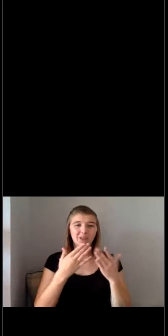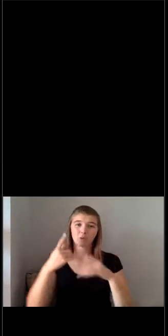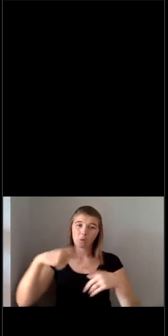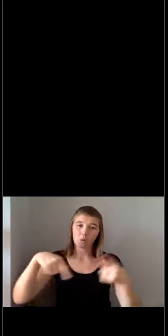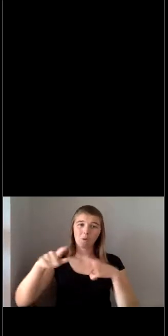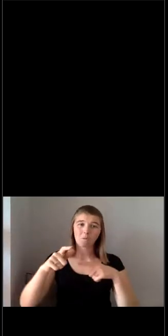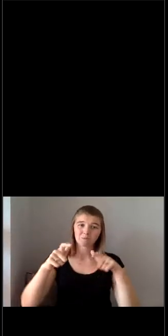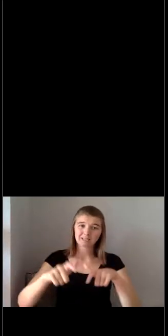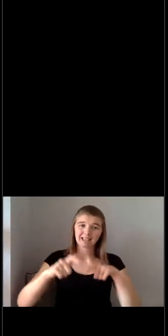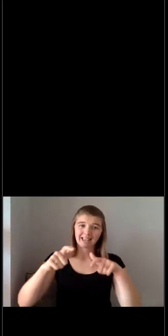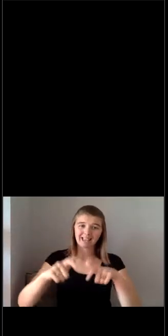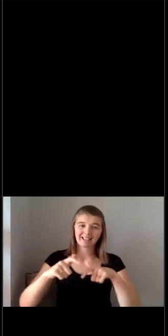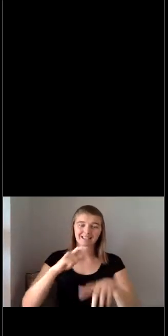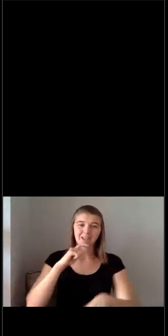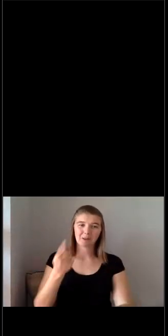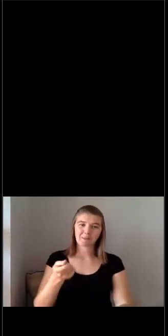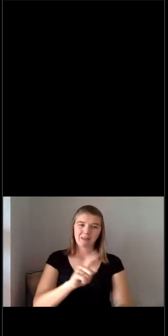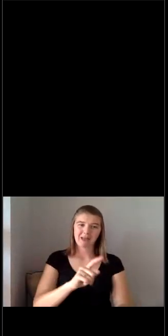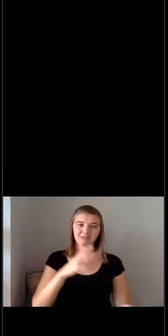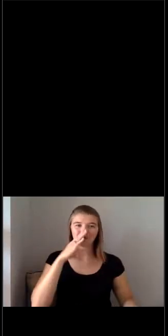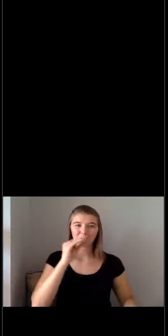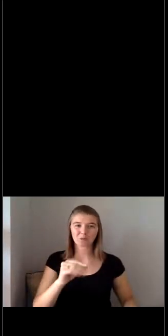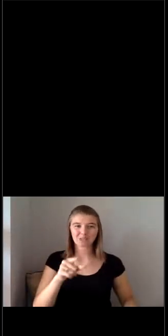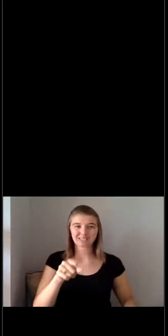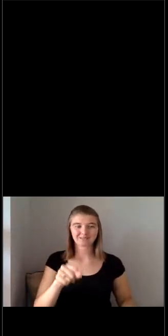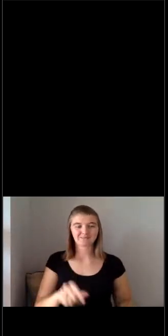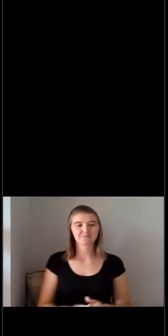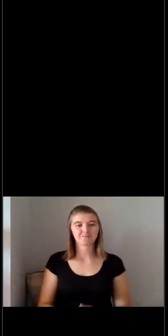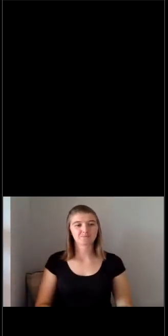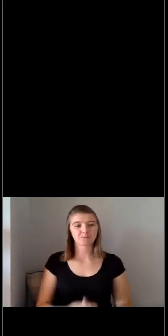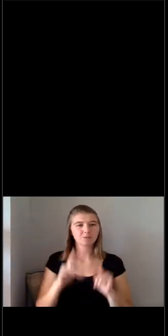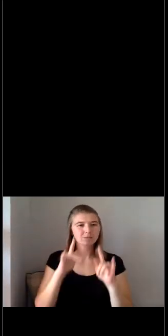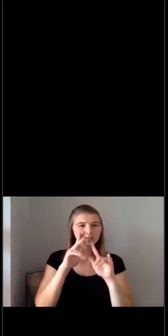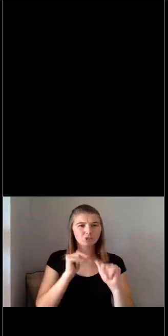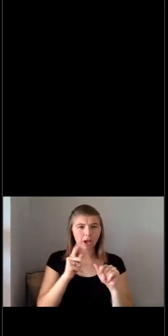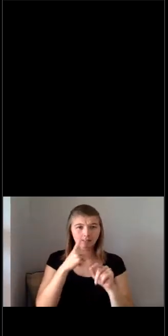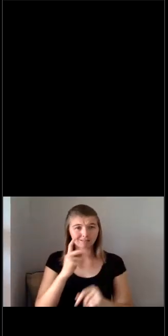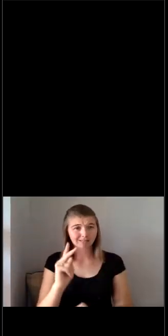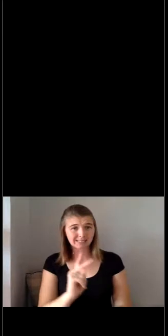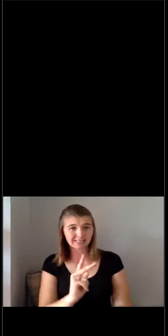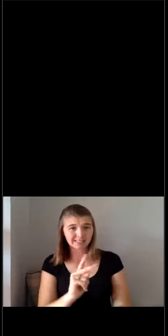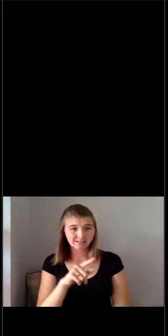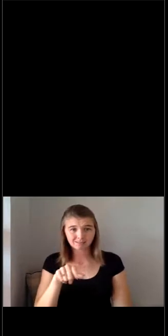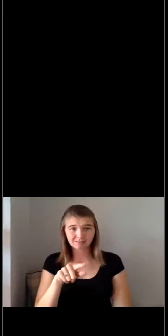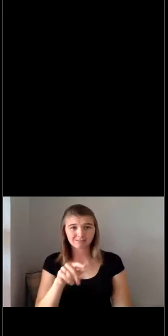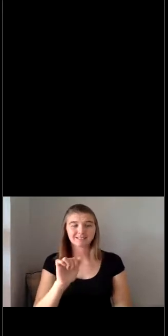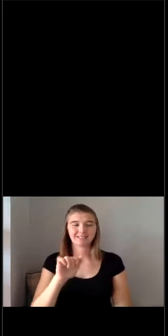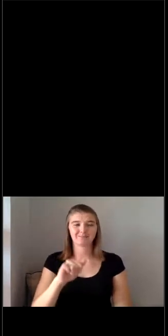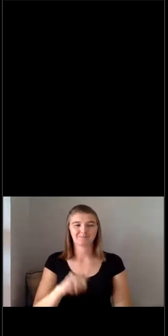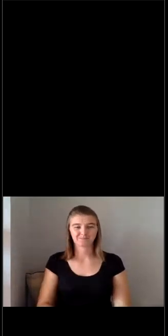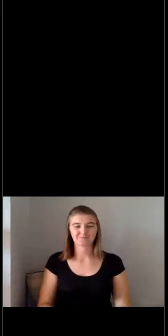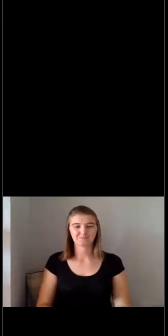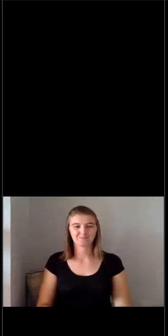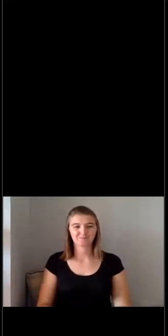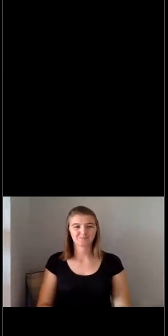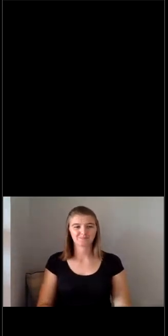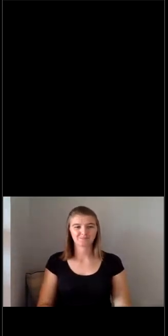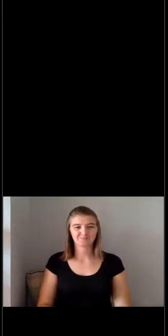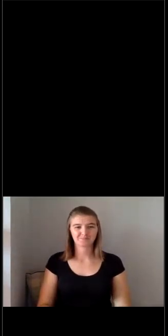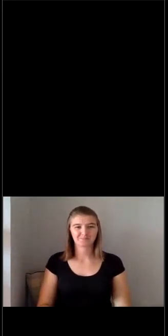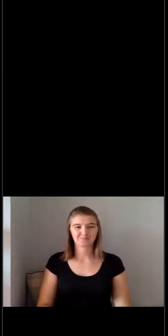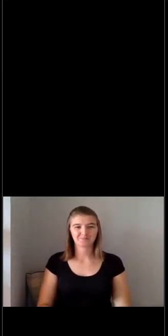webinar, so click back here. So, Ben, can I just check? Can you see the protective pause screen? Just sometimes it... I can see a